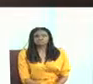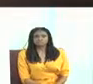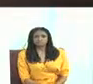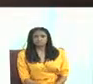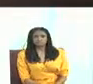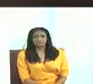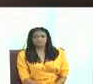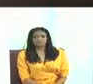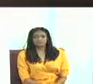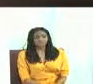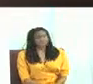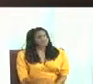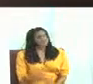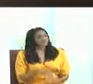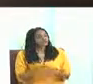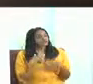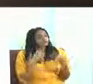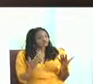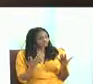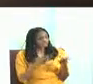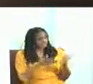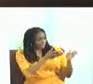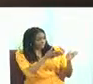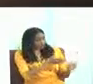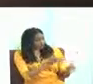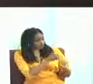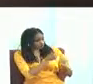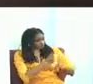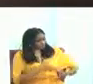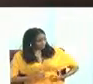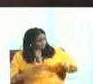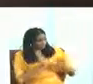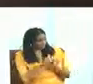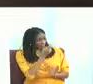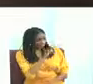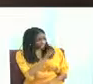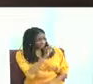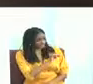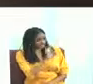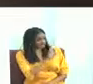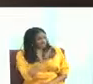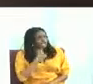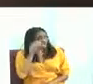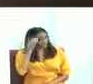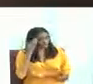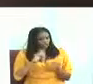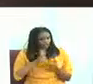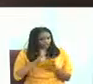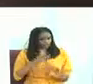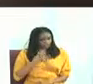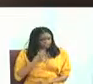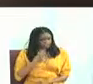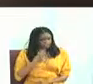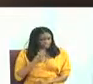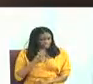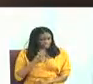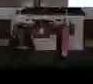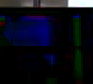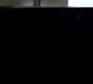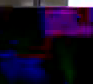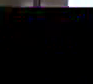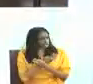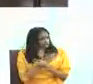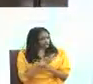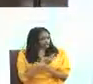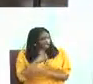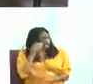You see, as a person living with HIV, I know what it is to be a dry bone. I know what it is to be diagnosed